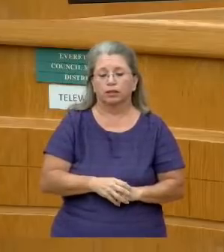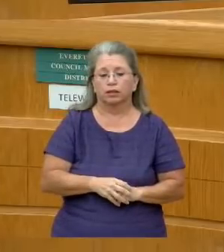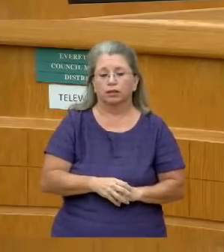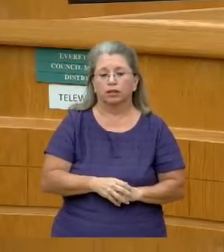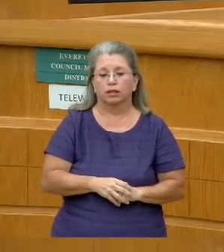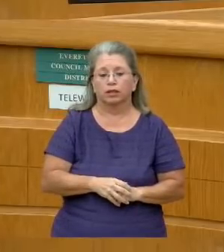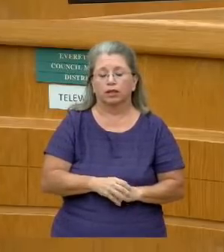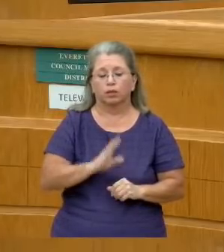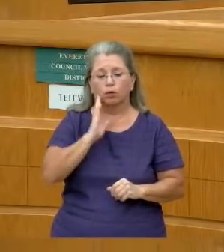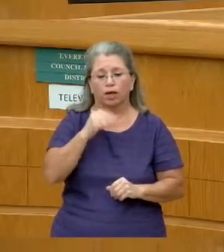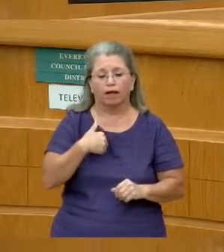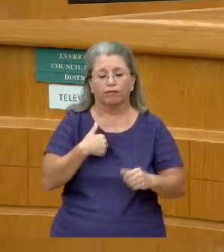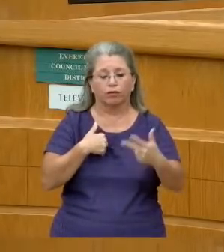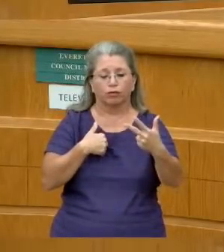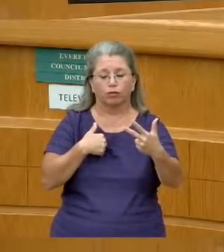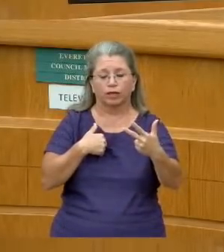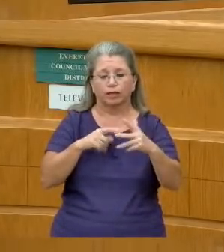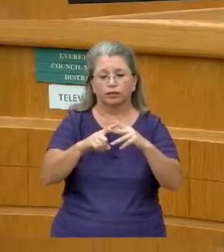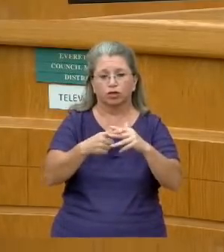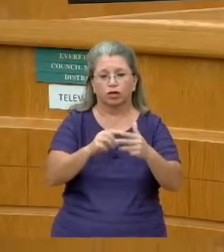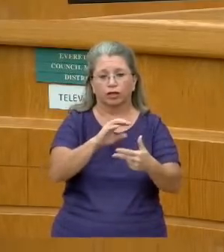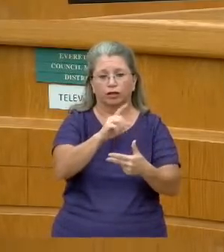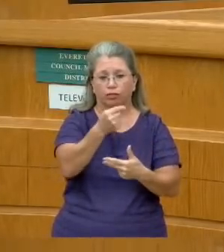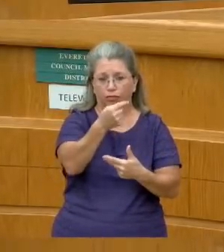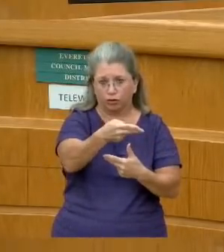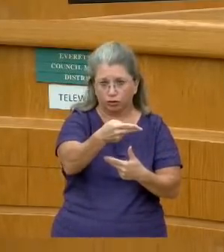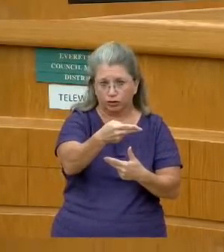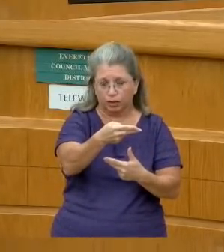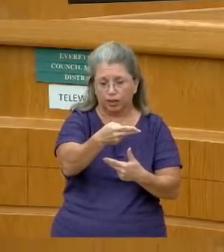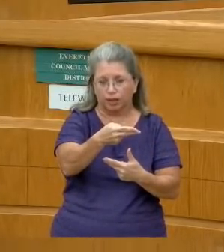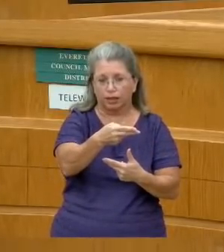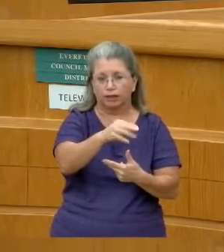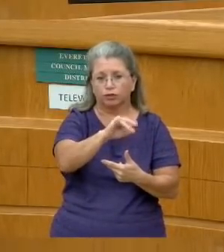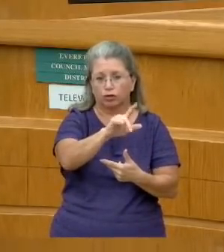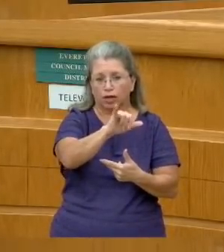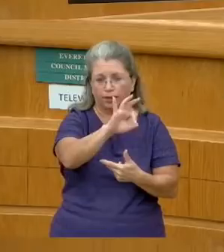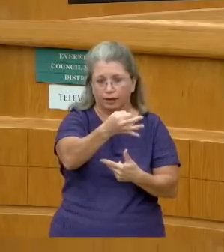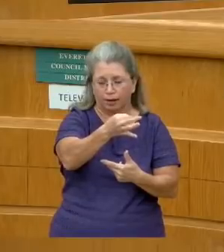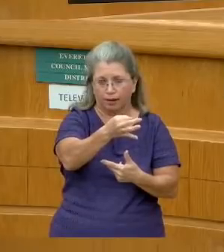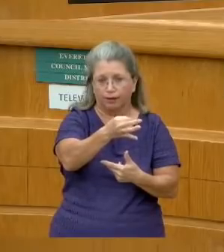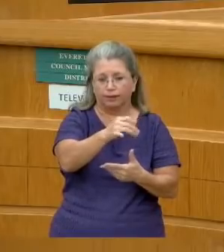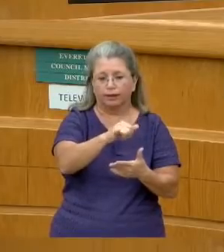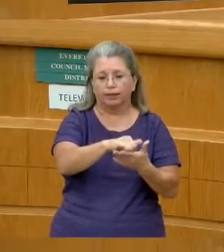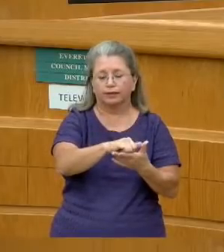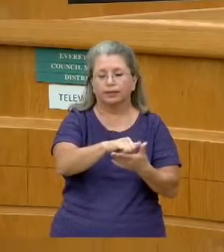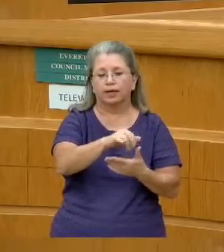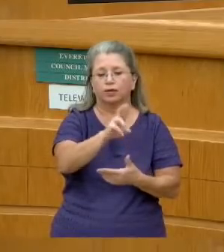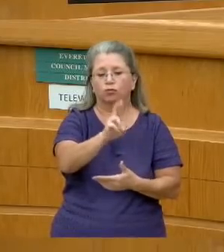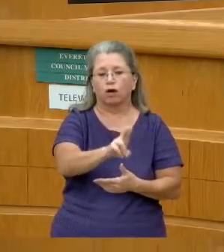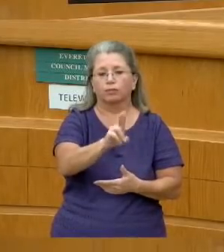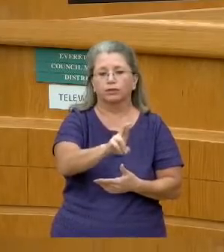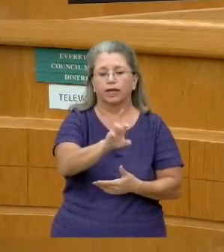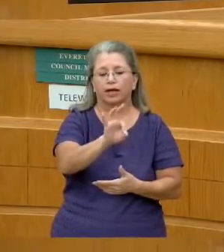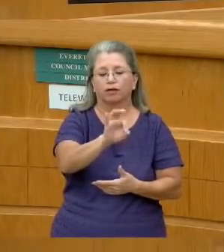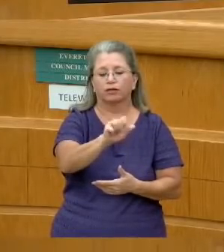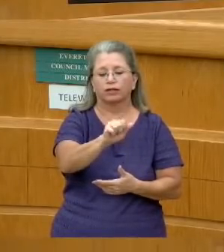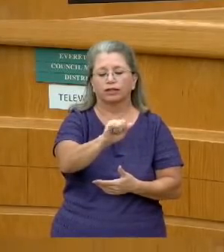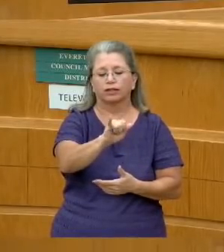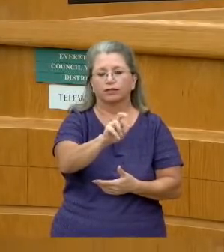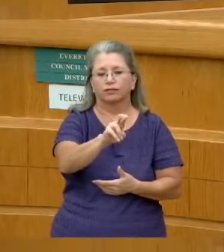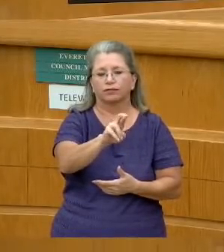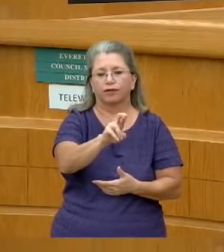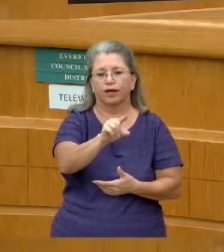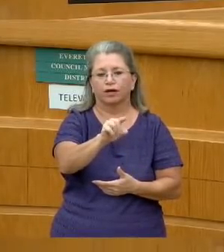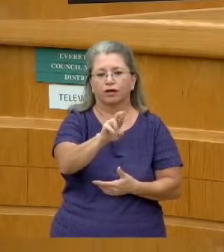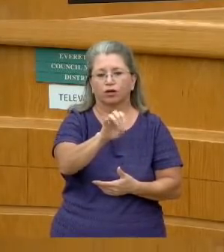coming up beginning Thursday, July 9th. There's one on July 9th, that's at the Borchard Fairgrounds from